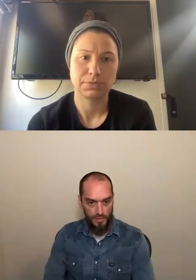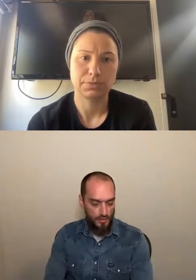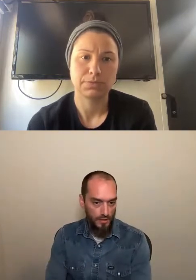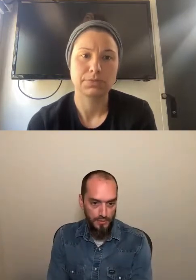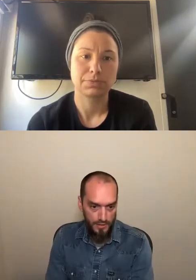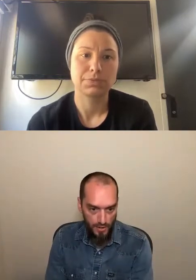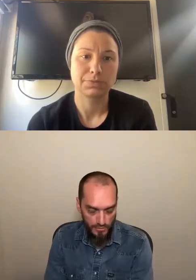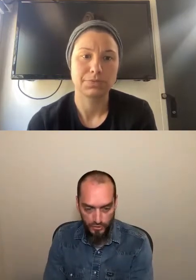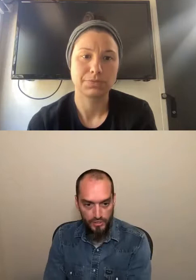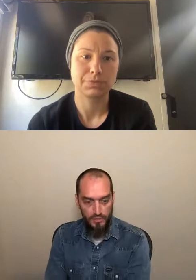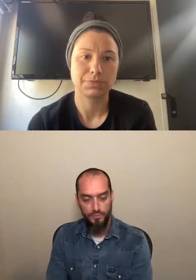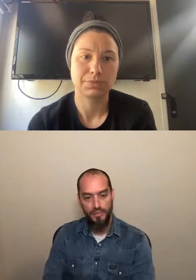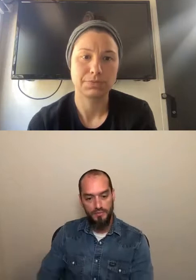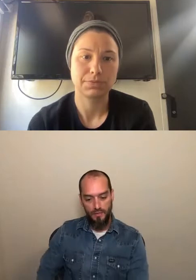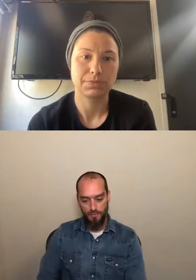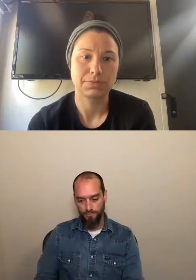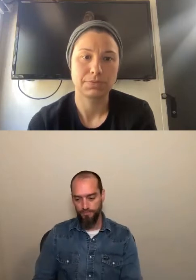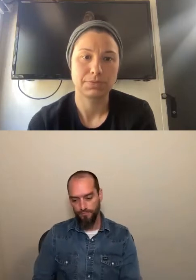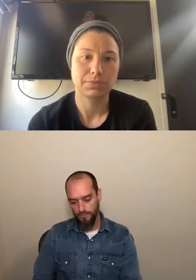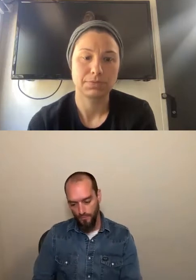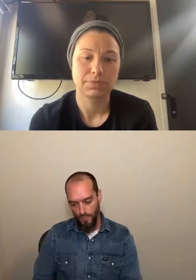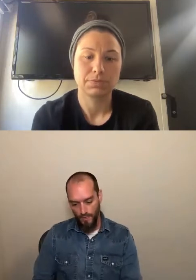degree. I mean, the guy was genius. But